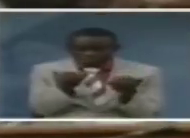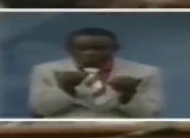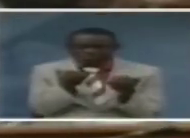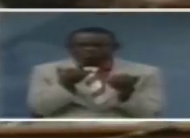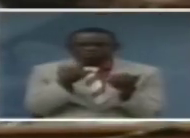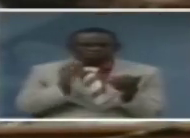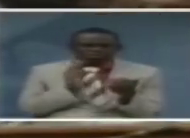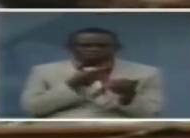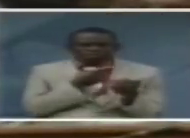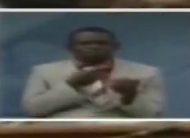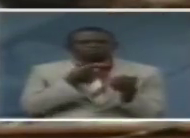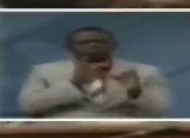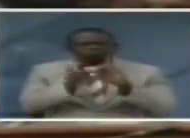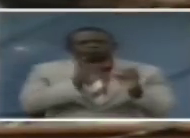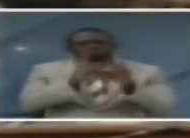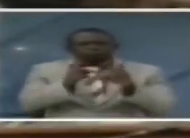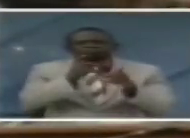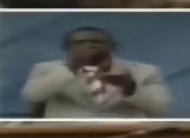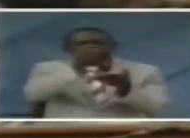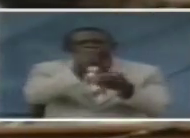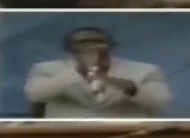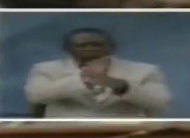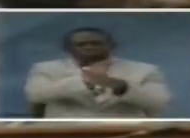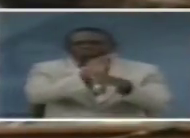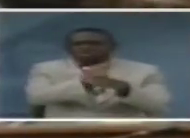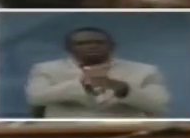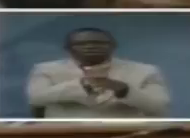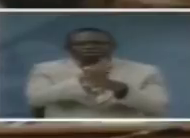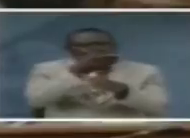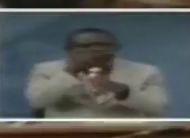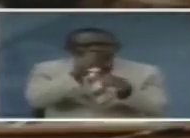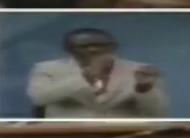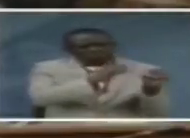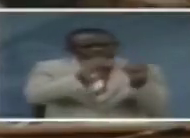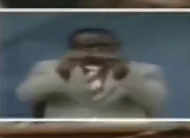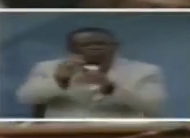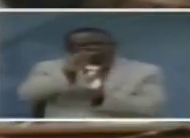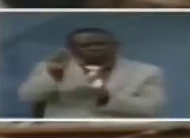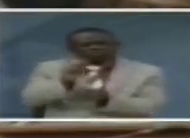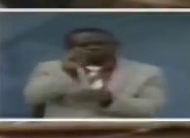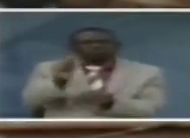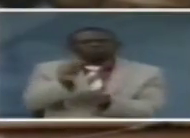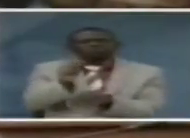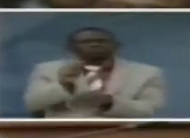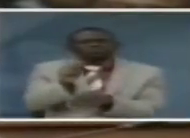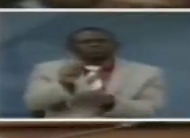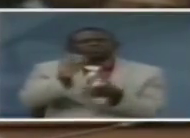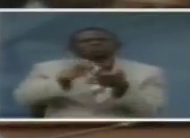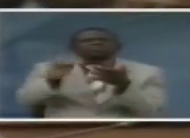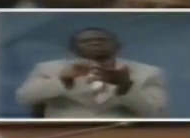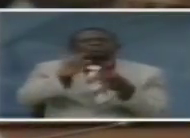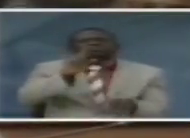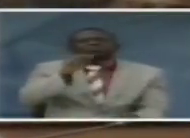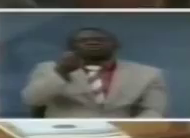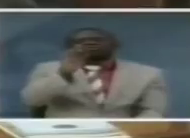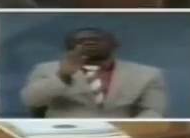With these few words, I wish to propose that the debate on the motion by the Honorable Minister of Finance be deferred